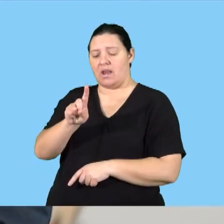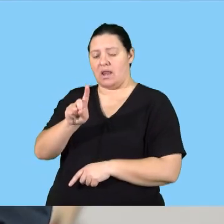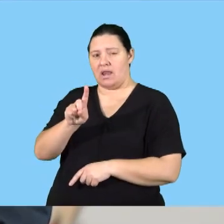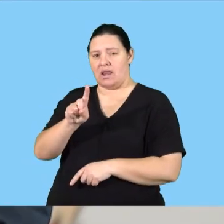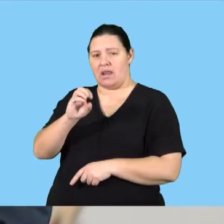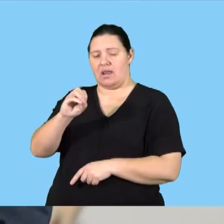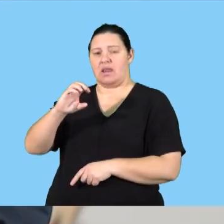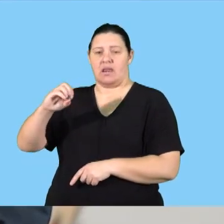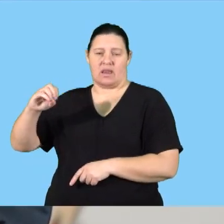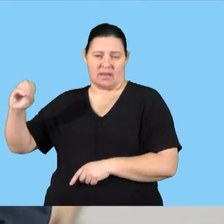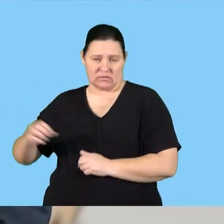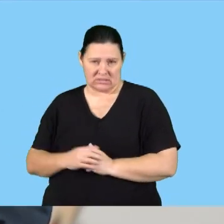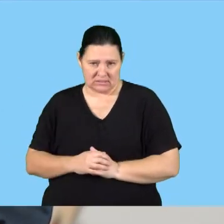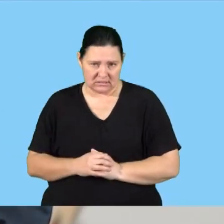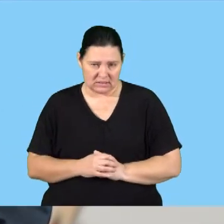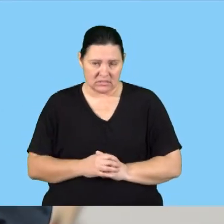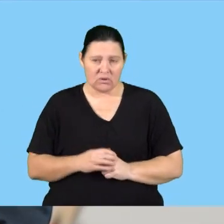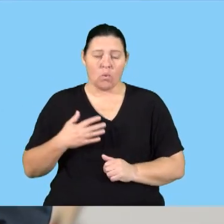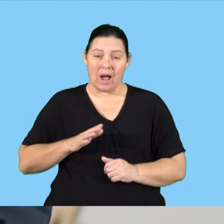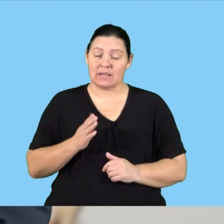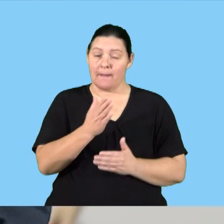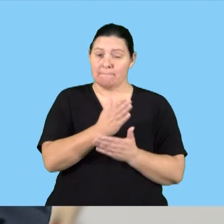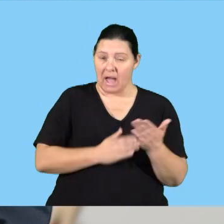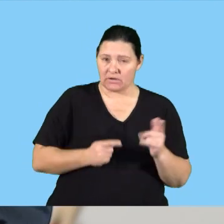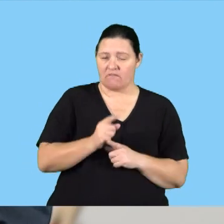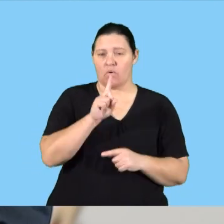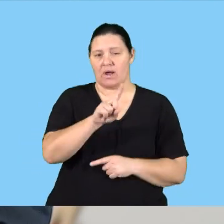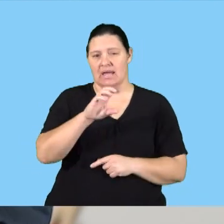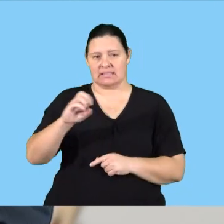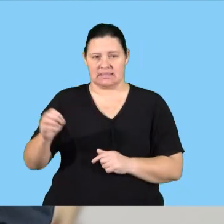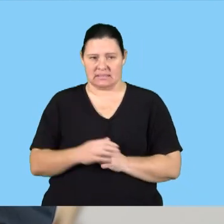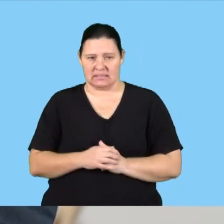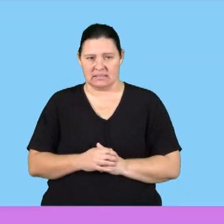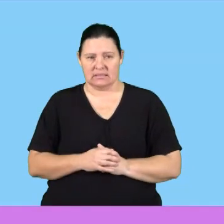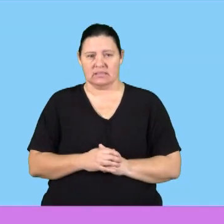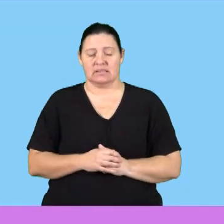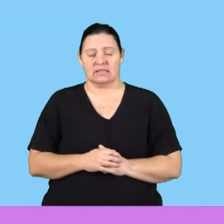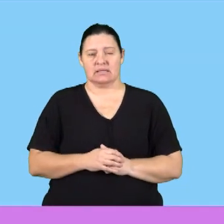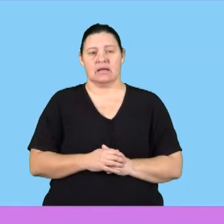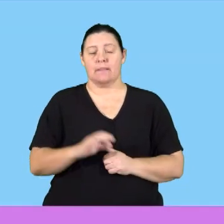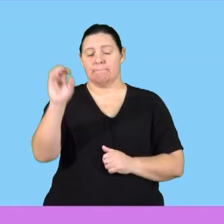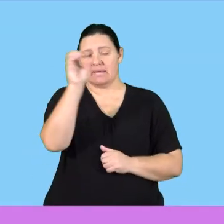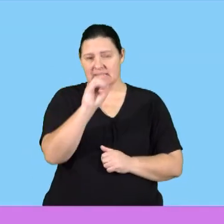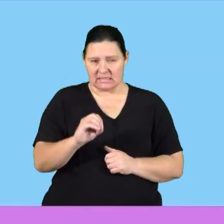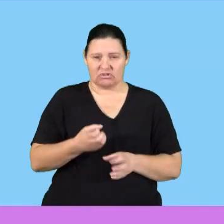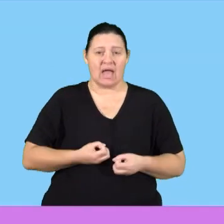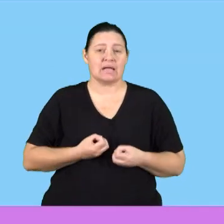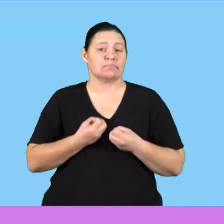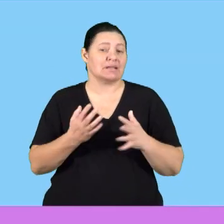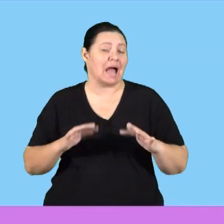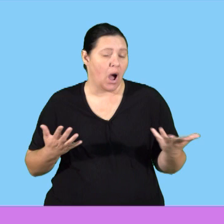when we're talking about a percentage, we are talking about part of 100. So now a percentage can